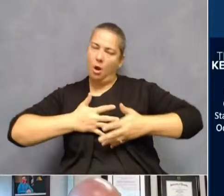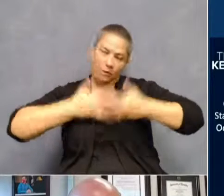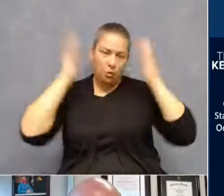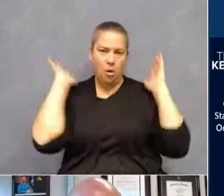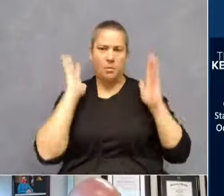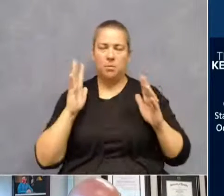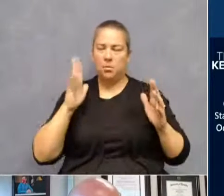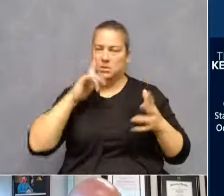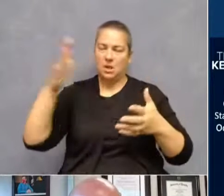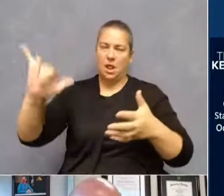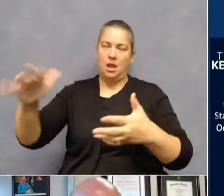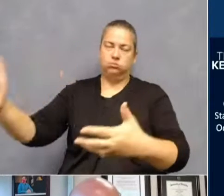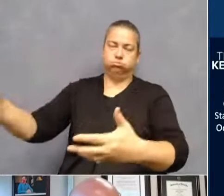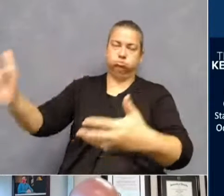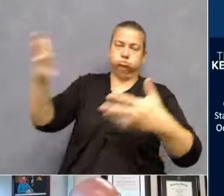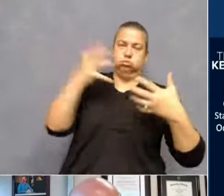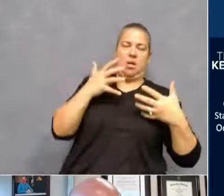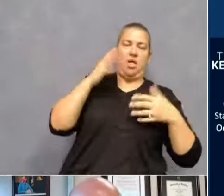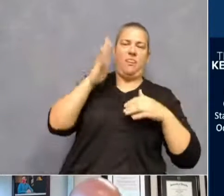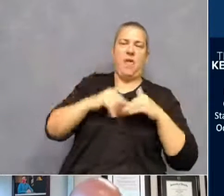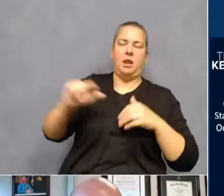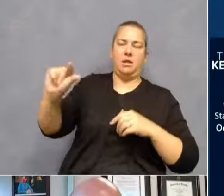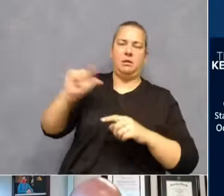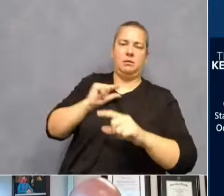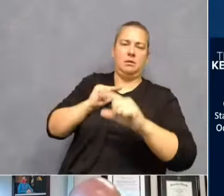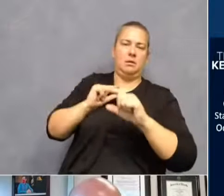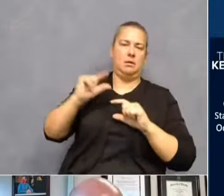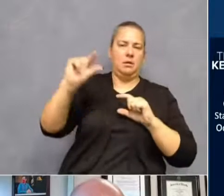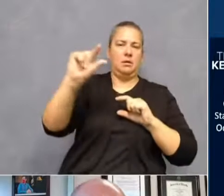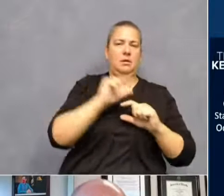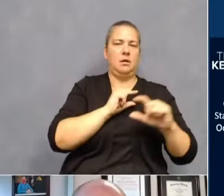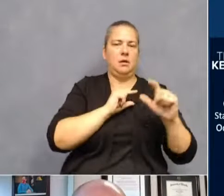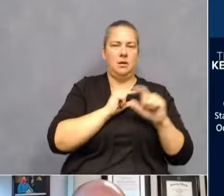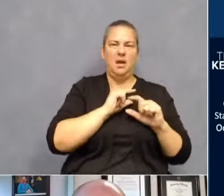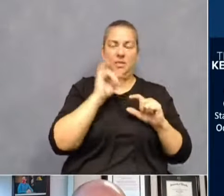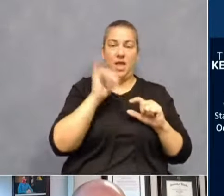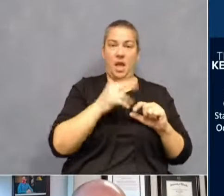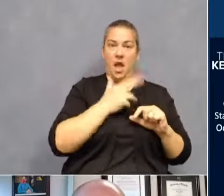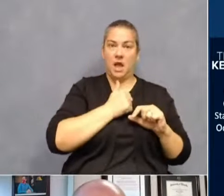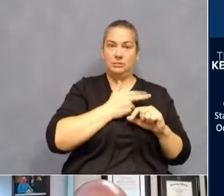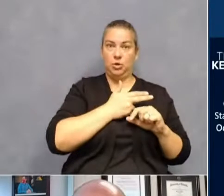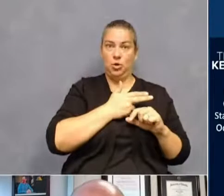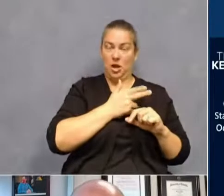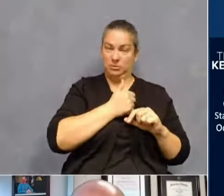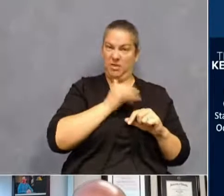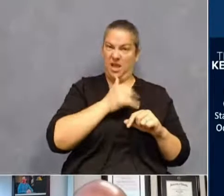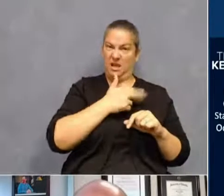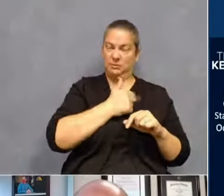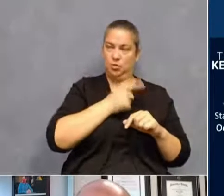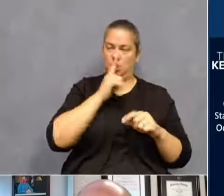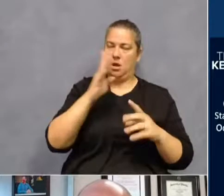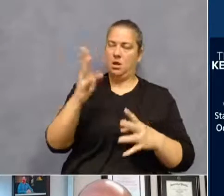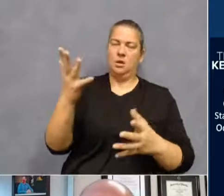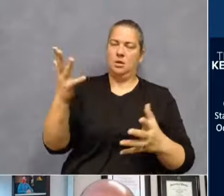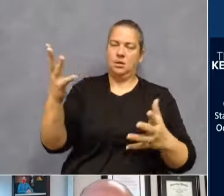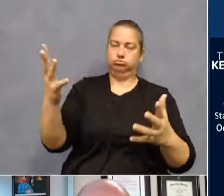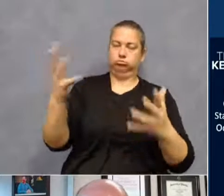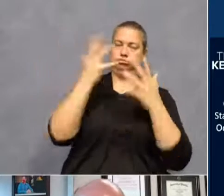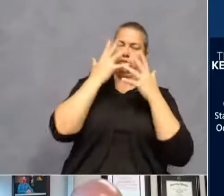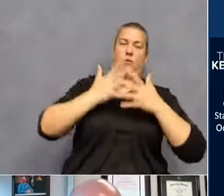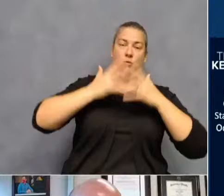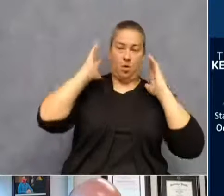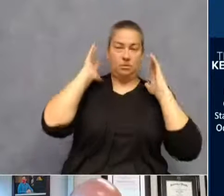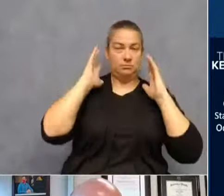if our escalation were to take off more quickly, we could be in that situation. Let me share that every